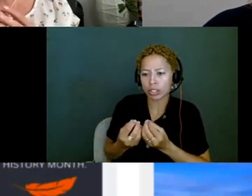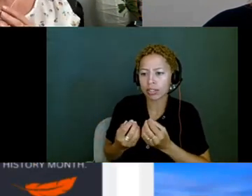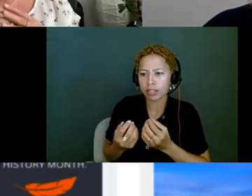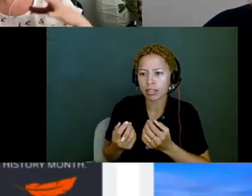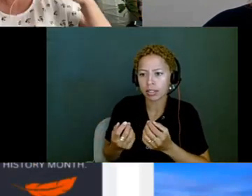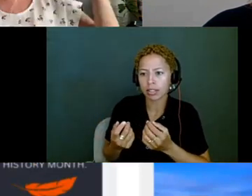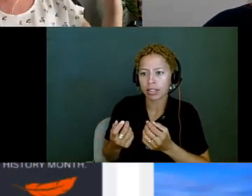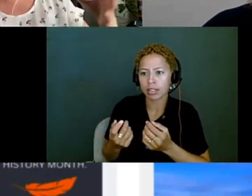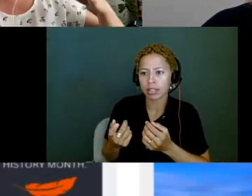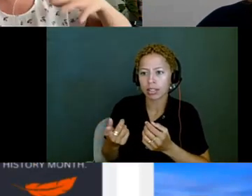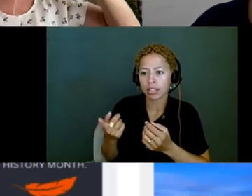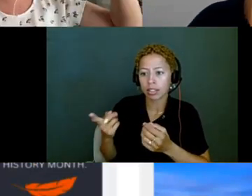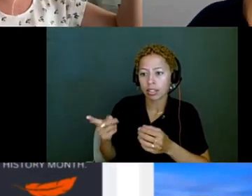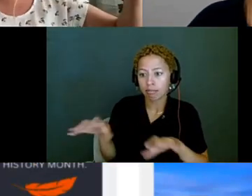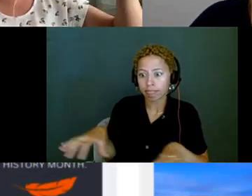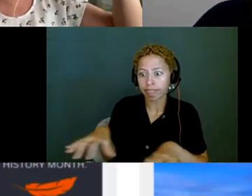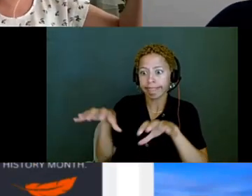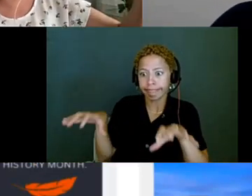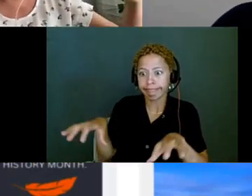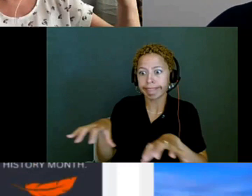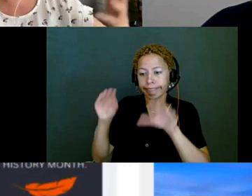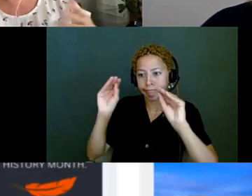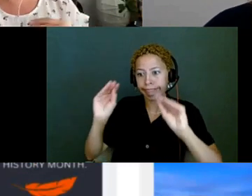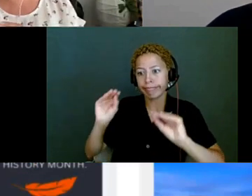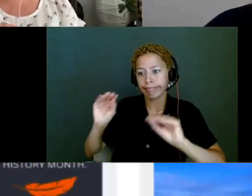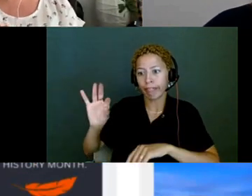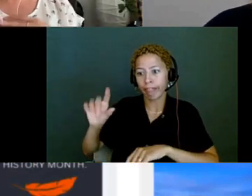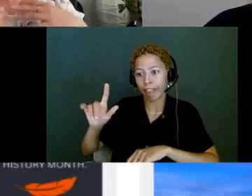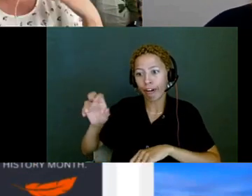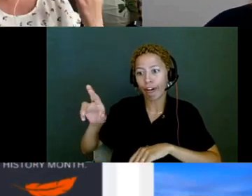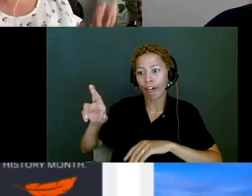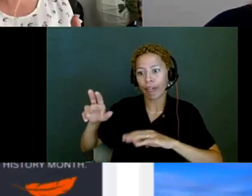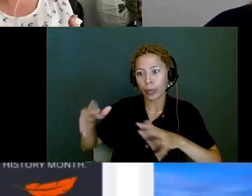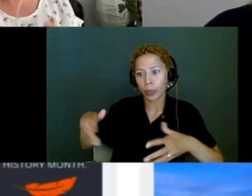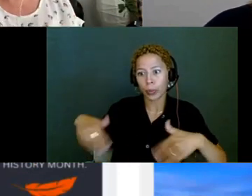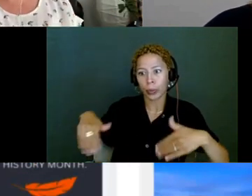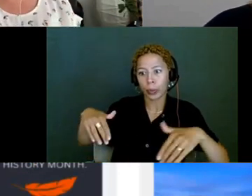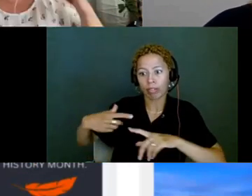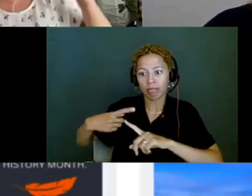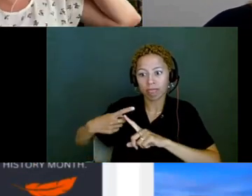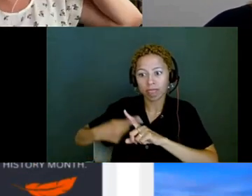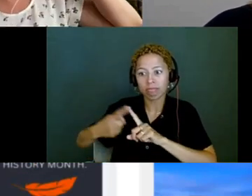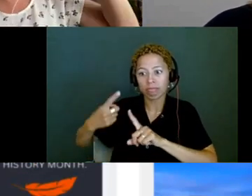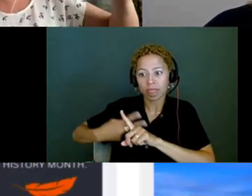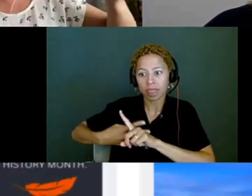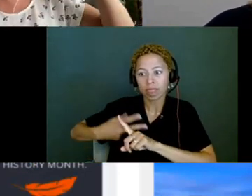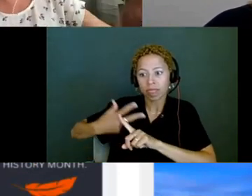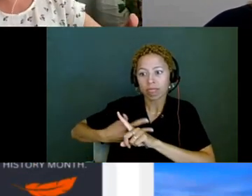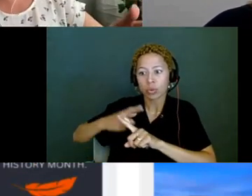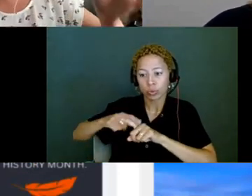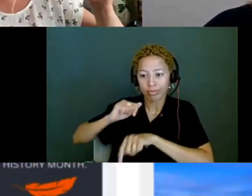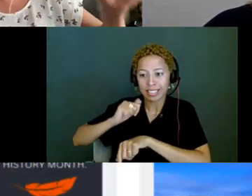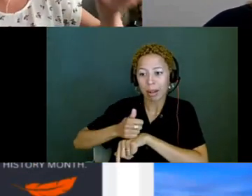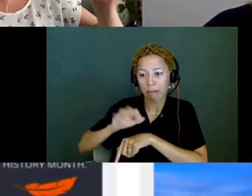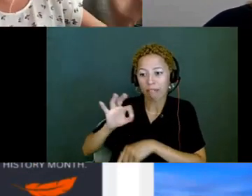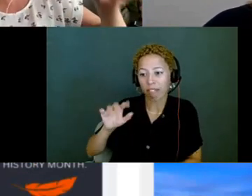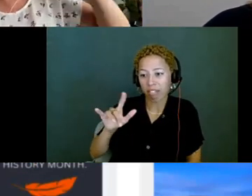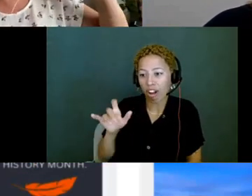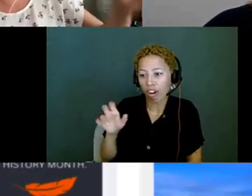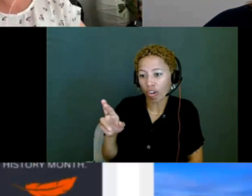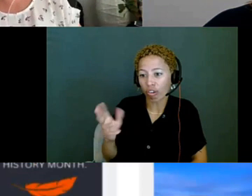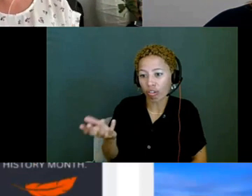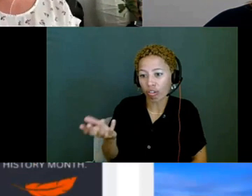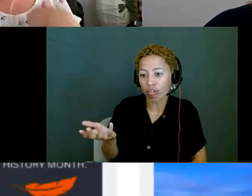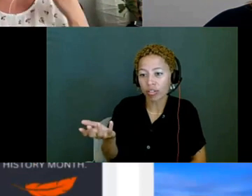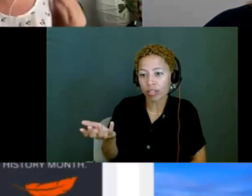have a flyer done if it was going through different channels? Sometimes takes months. So your Yeah. program may already start end,